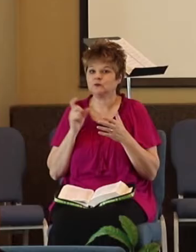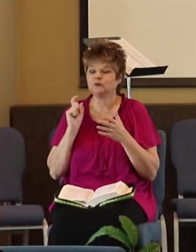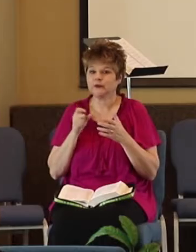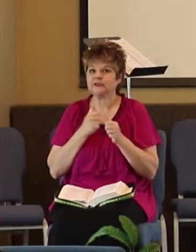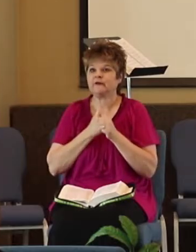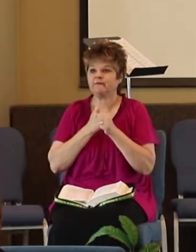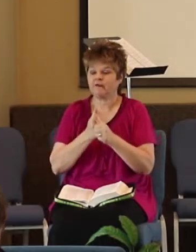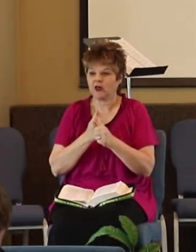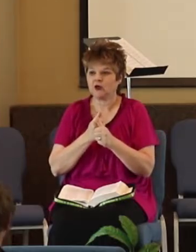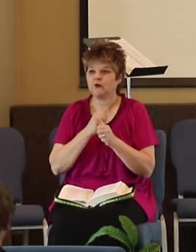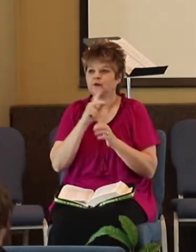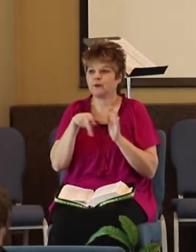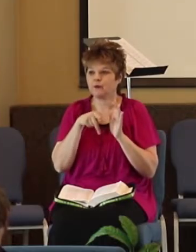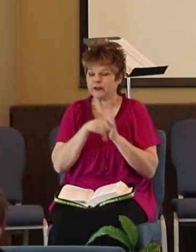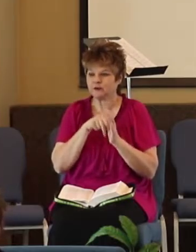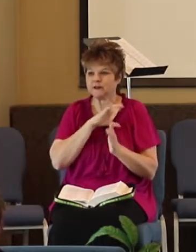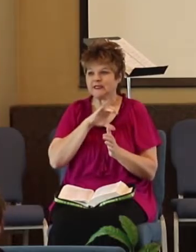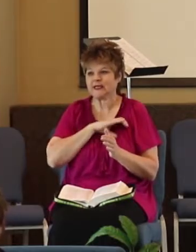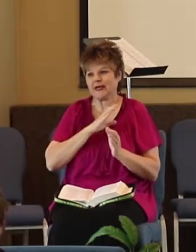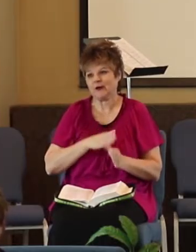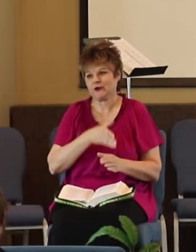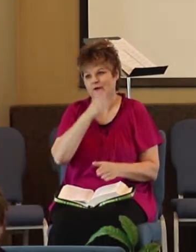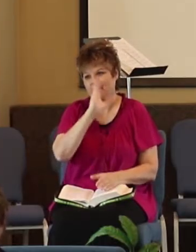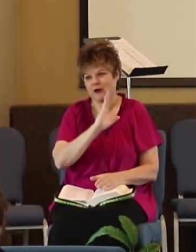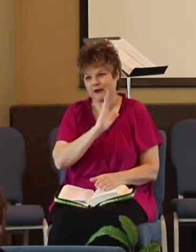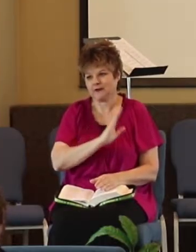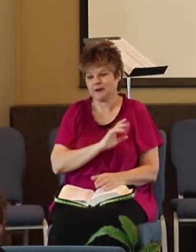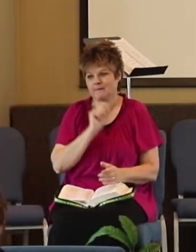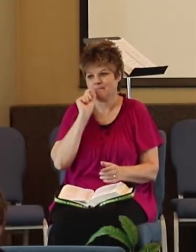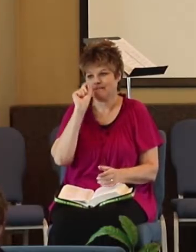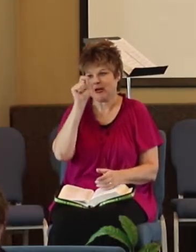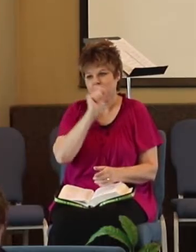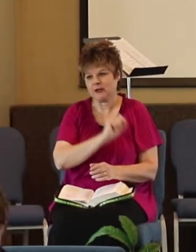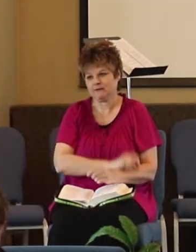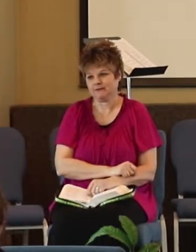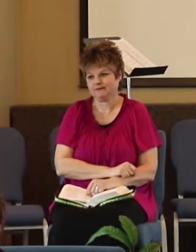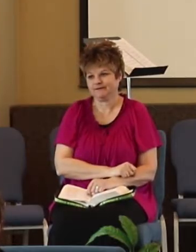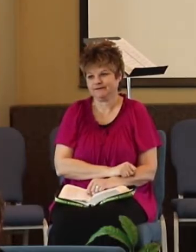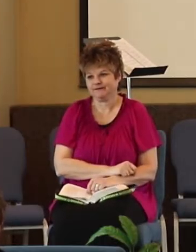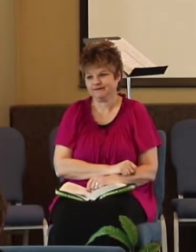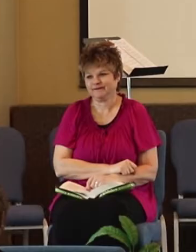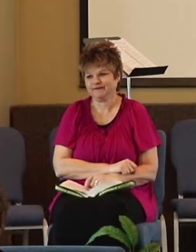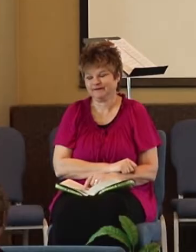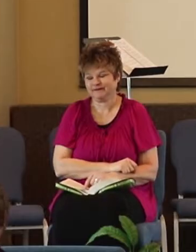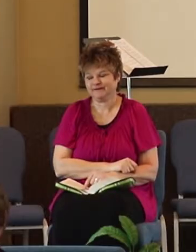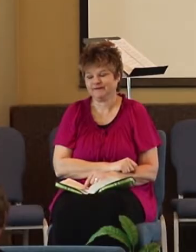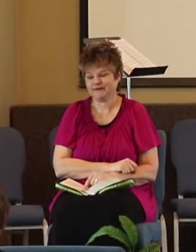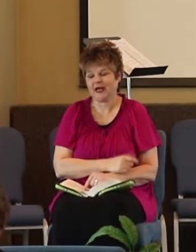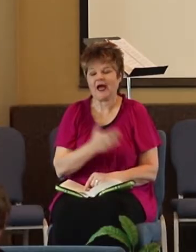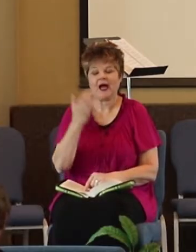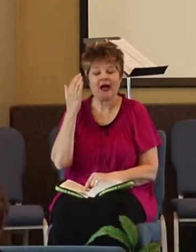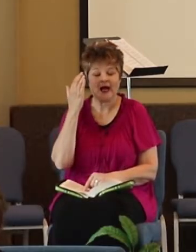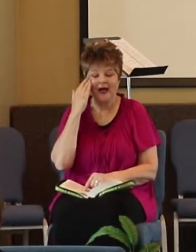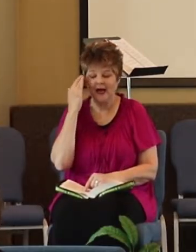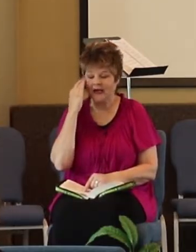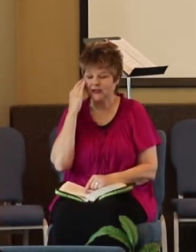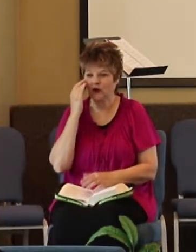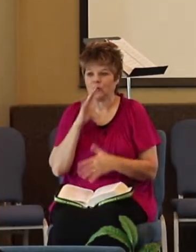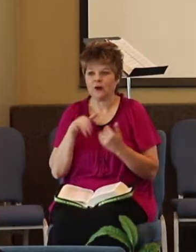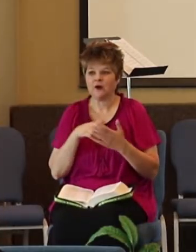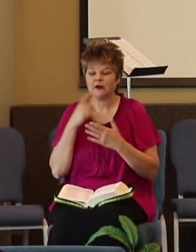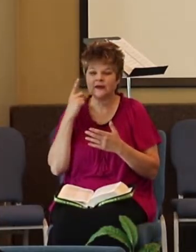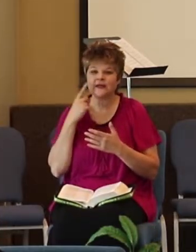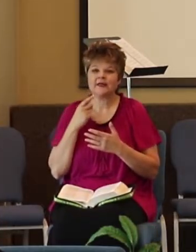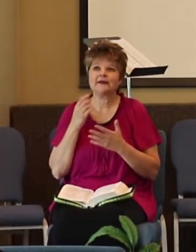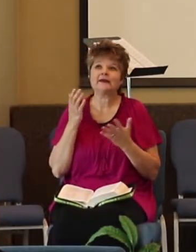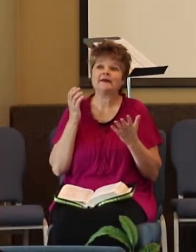follow the principles and the character of God. Period. And I know we are all going to think, yeah,